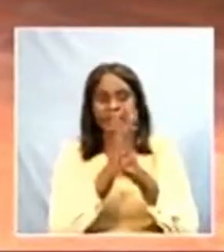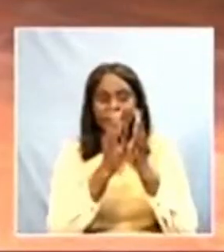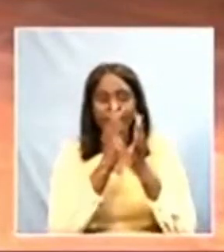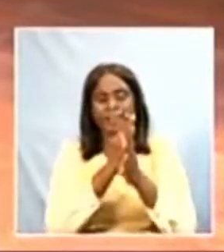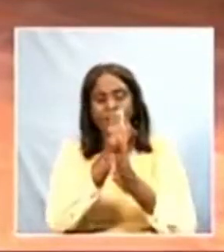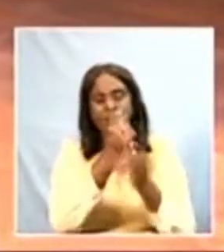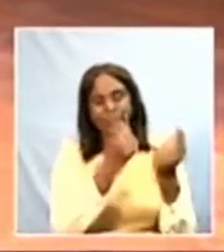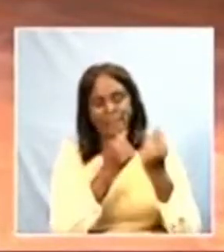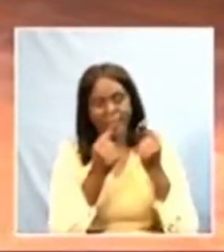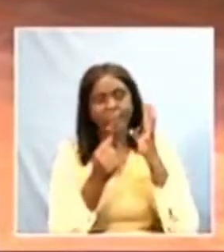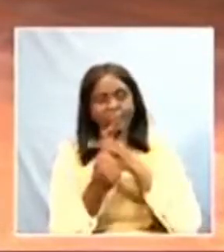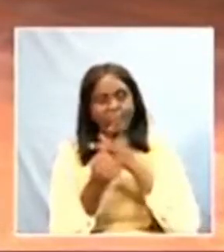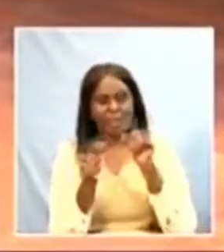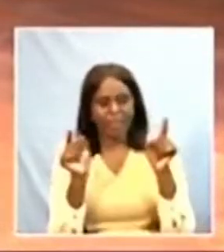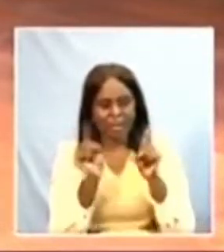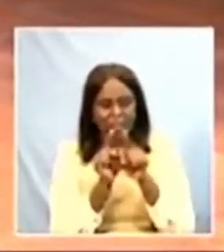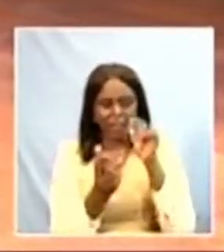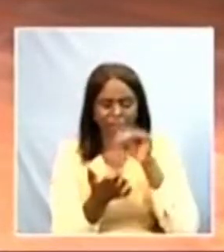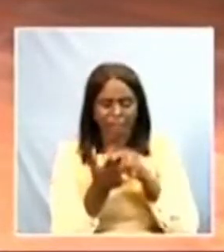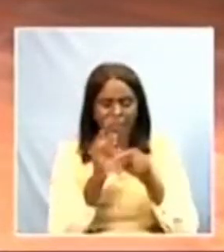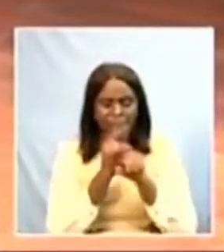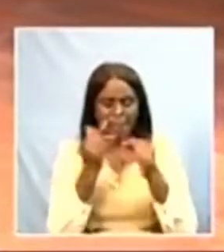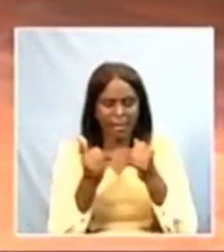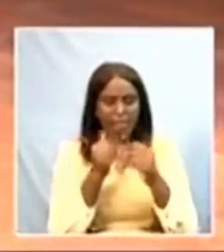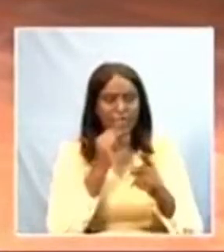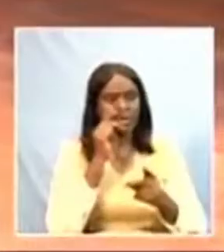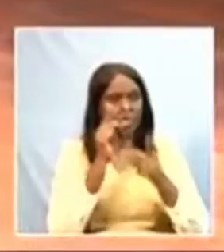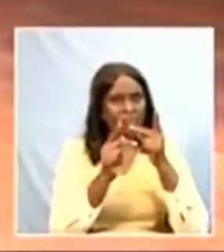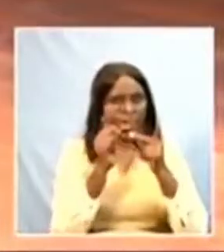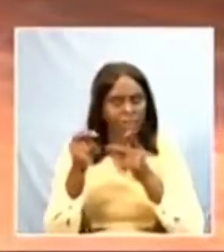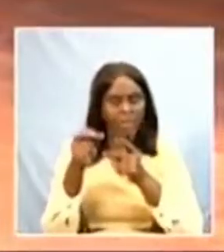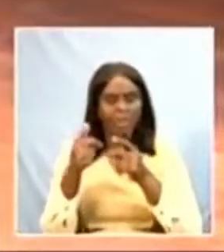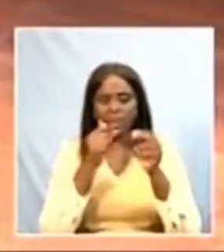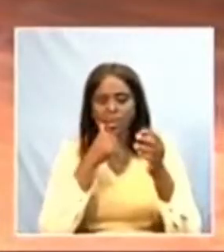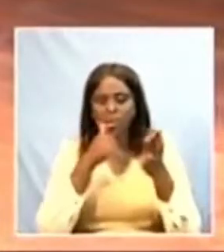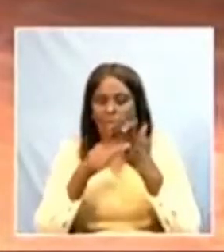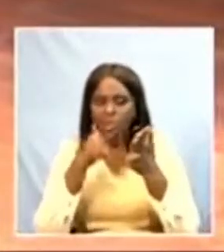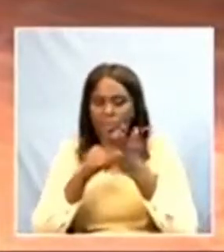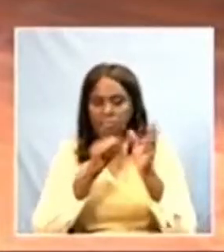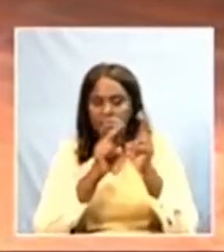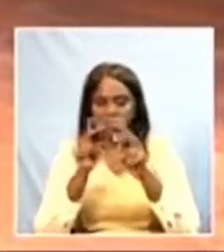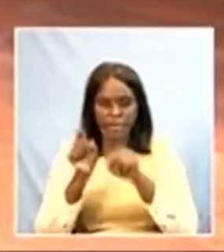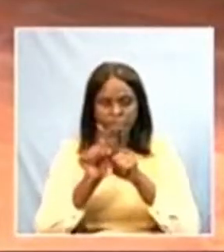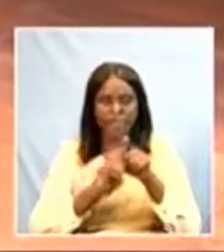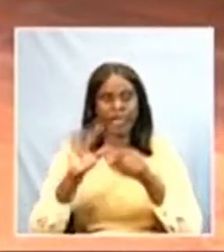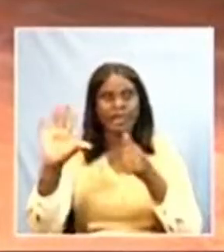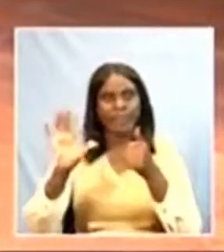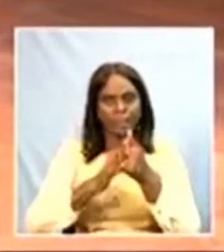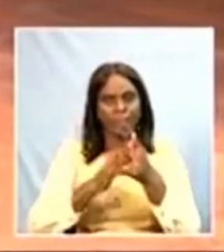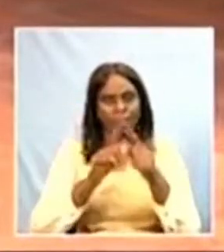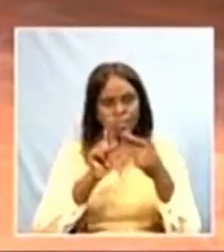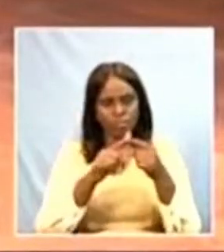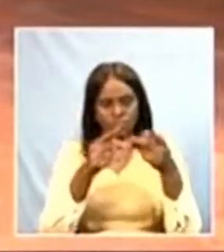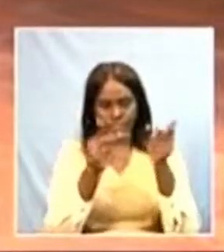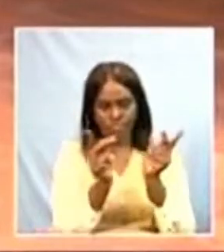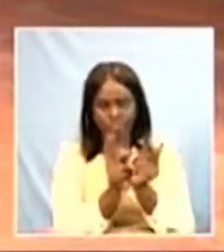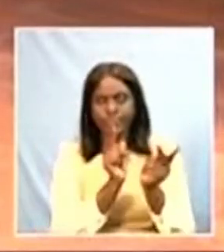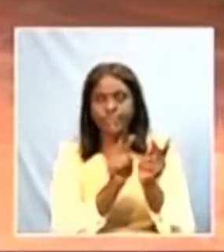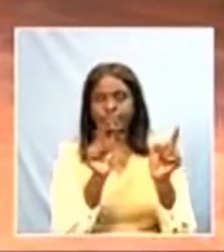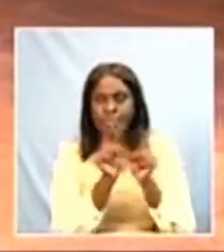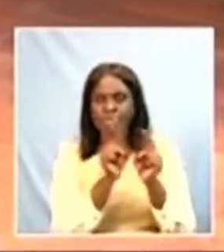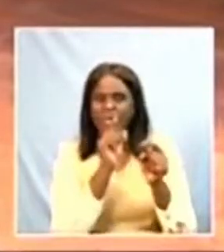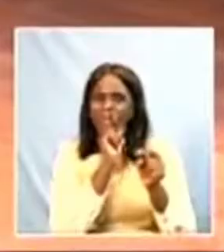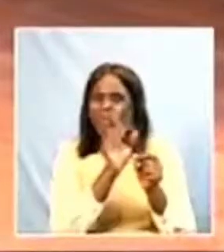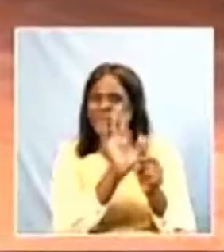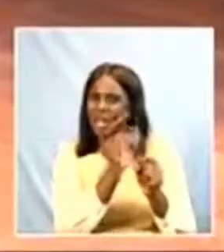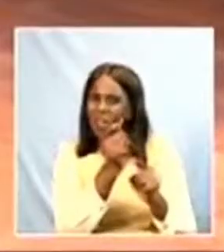did come. I think just the proceeding day, he responded to our letter and he came to site. And